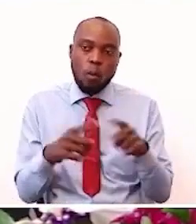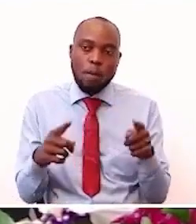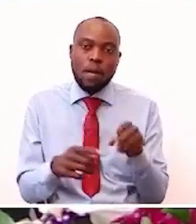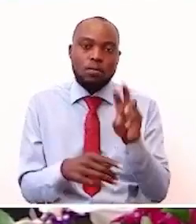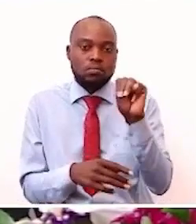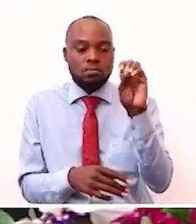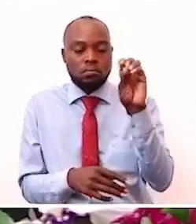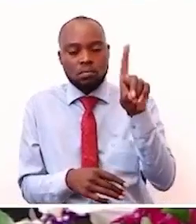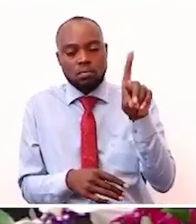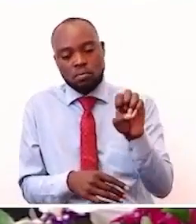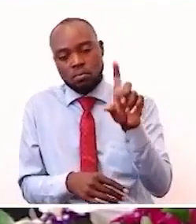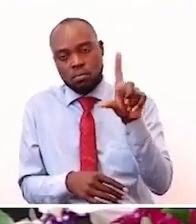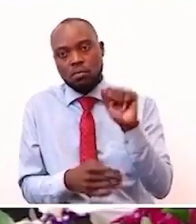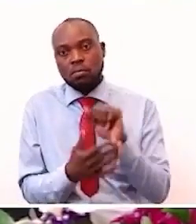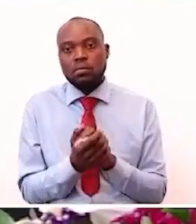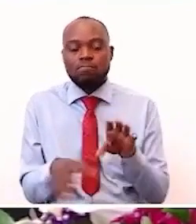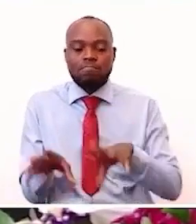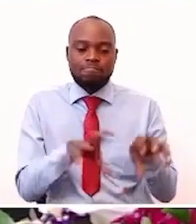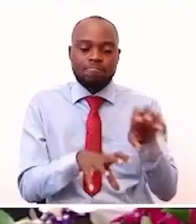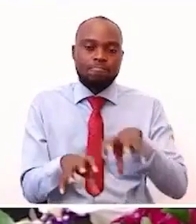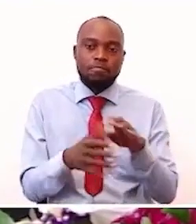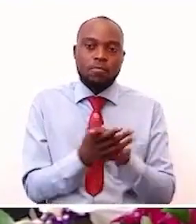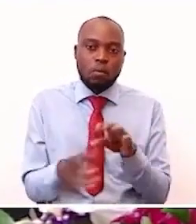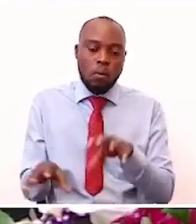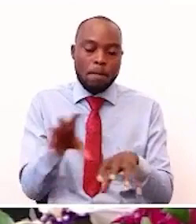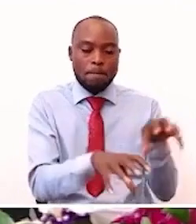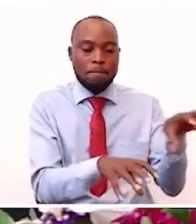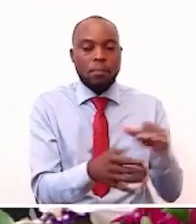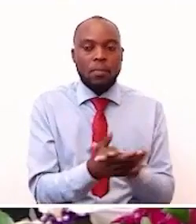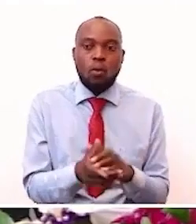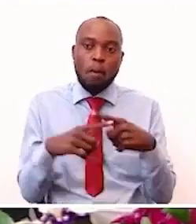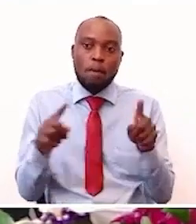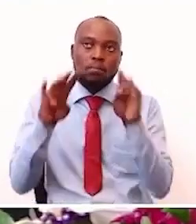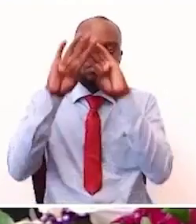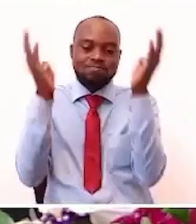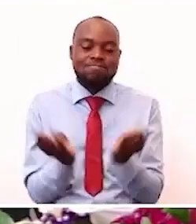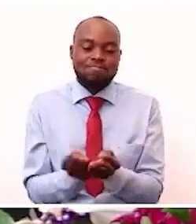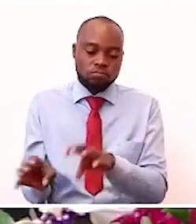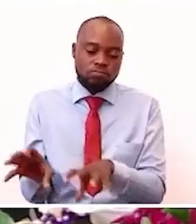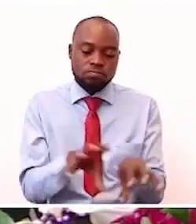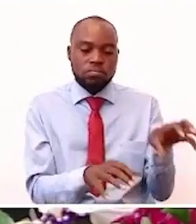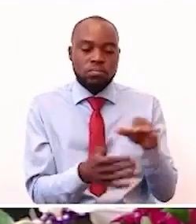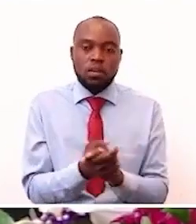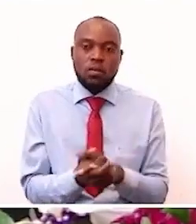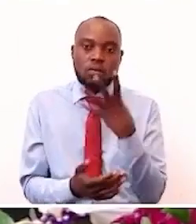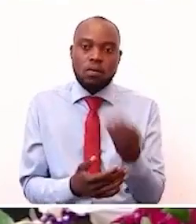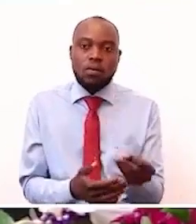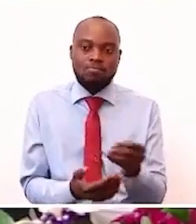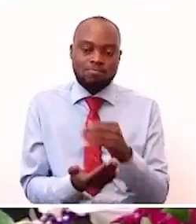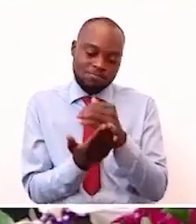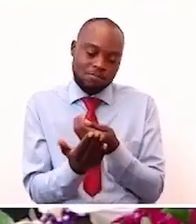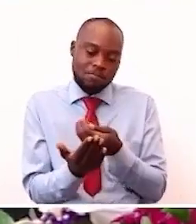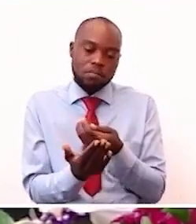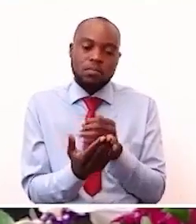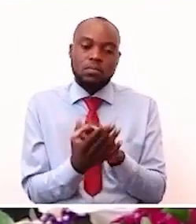of resource mobilization, domestic resource mobilization, and continental resource mobilizations, we've got a couple of trust funds at the